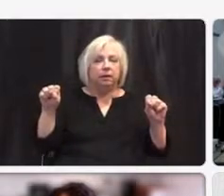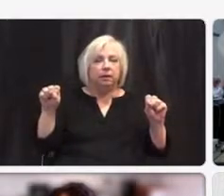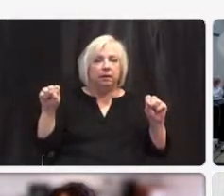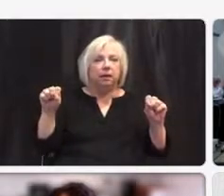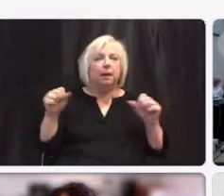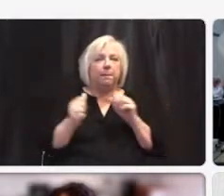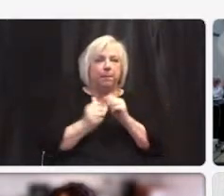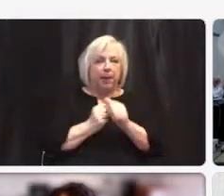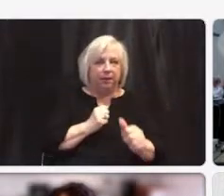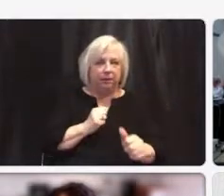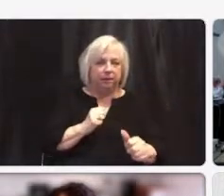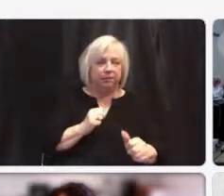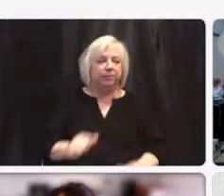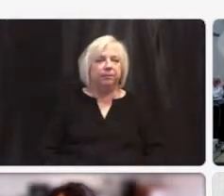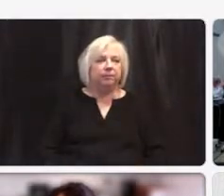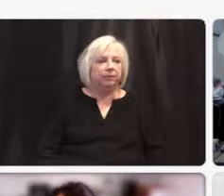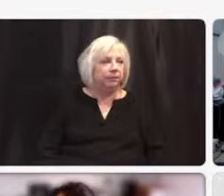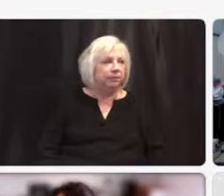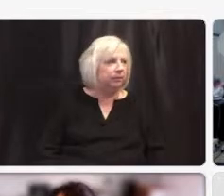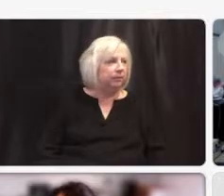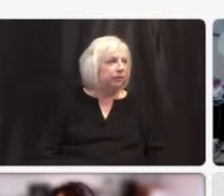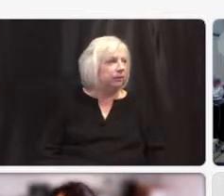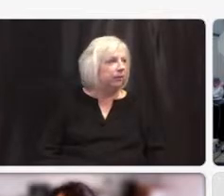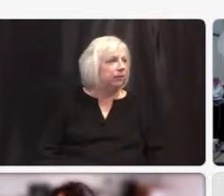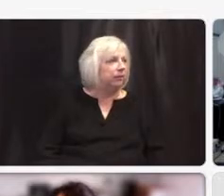Motion passes.